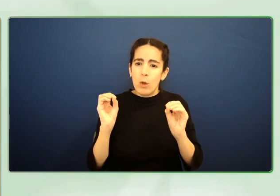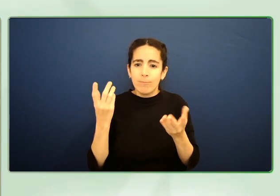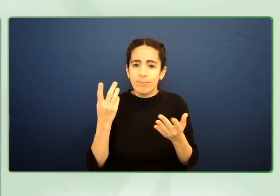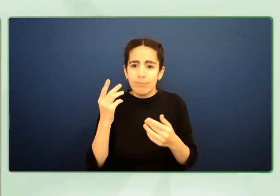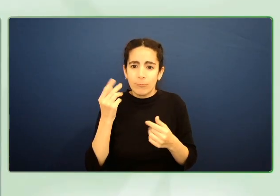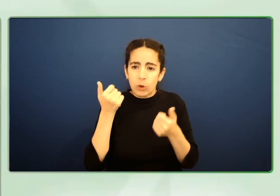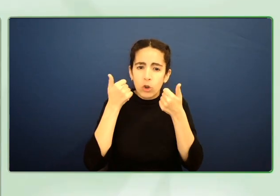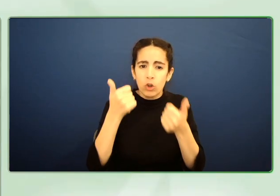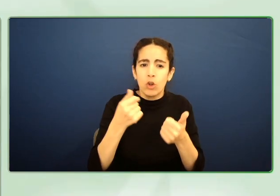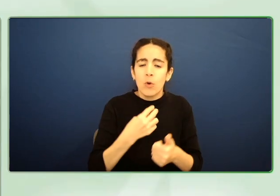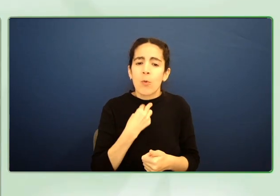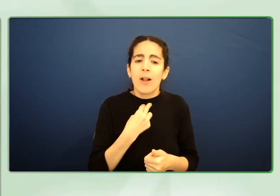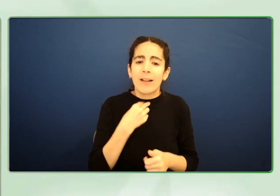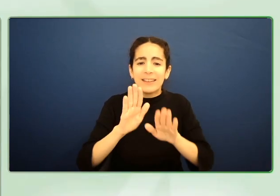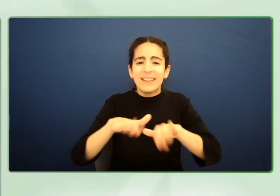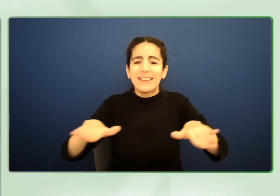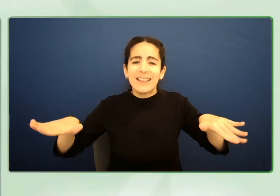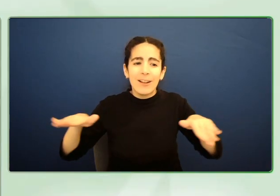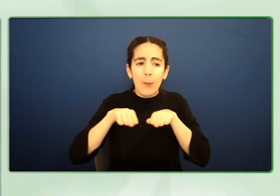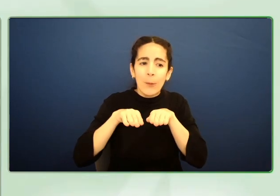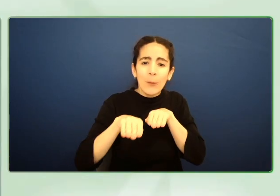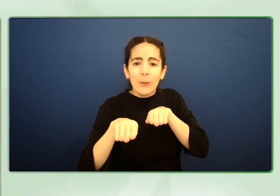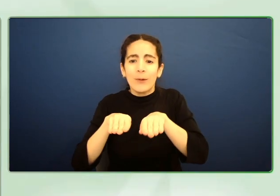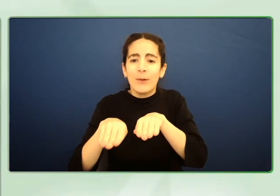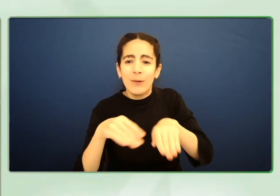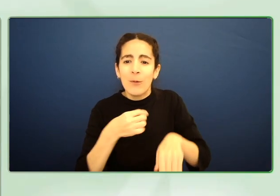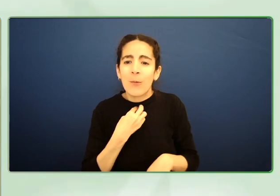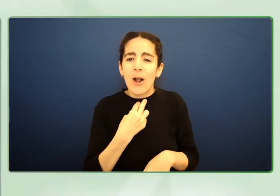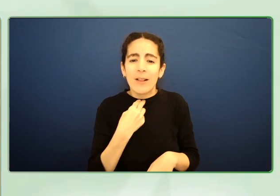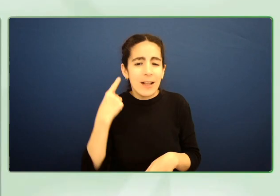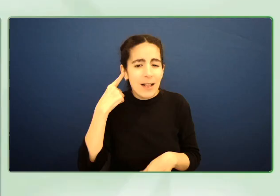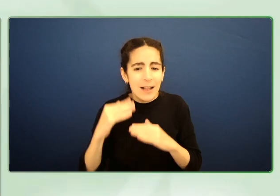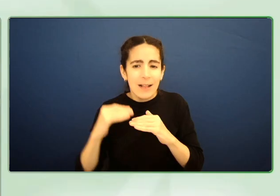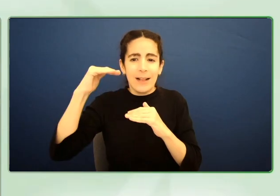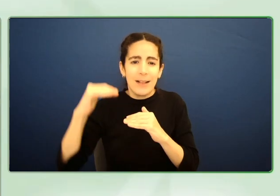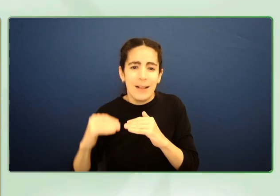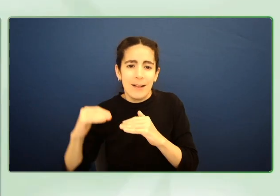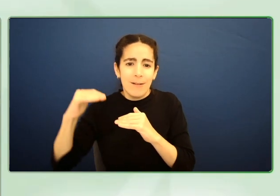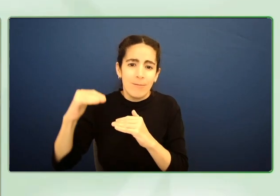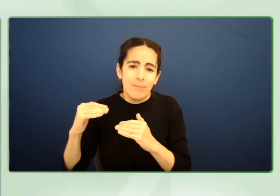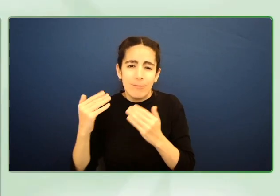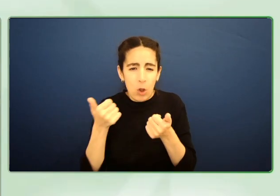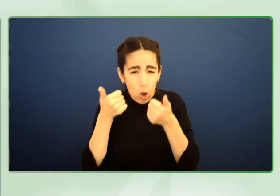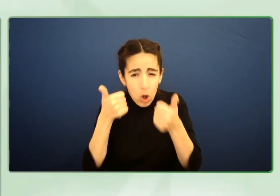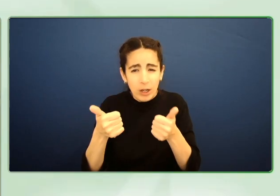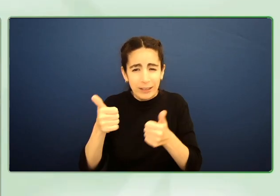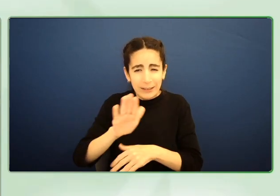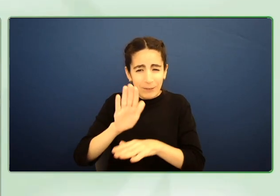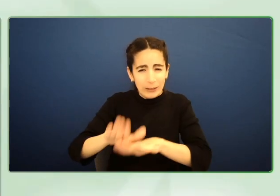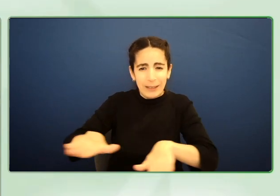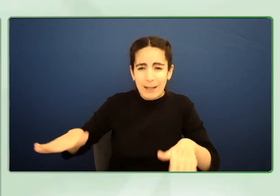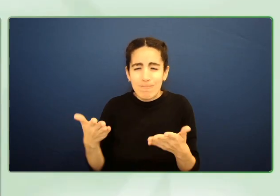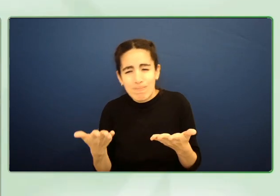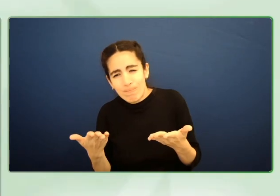are synchronized with voices that are very high, that are not so good for children, you know. And we use real voices